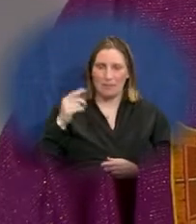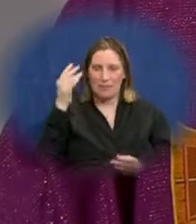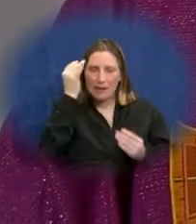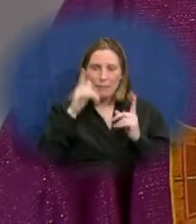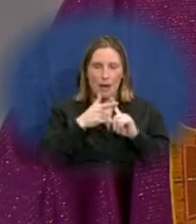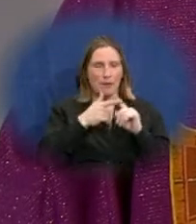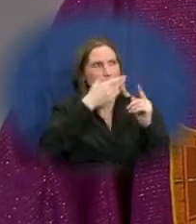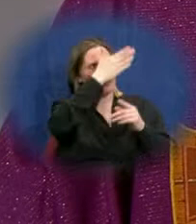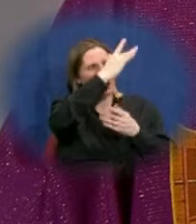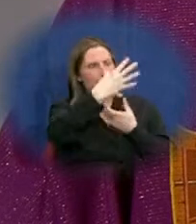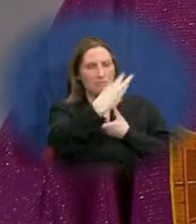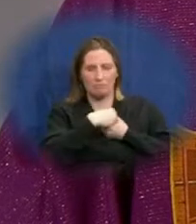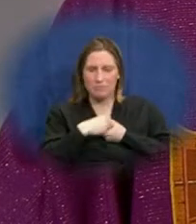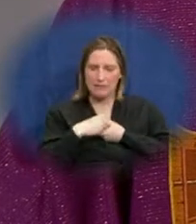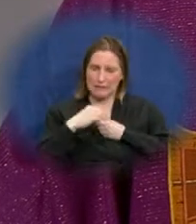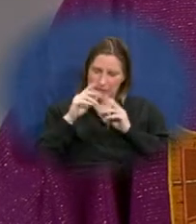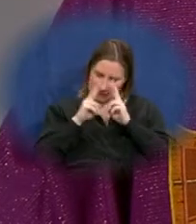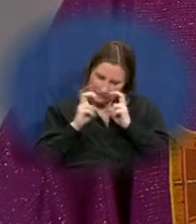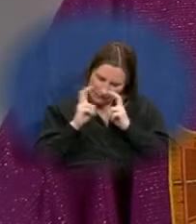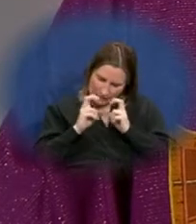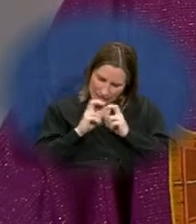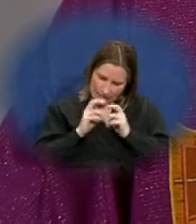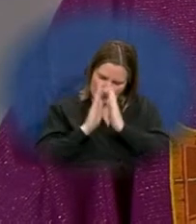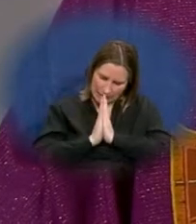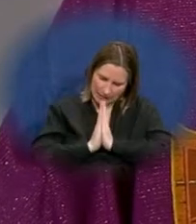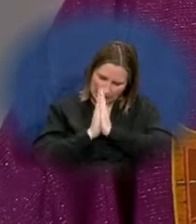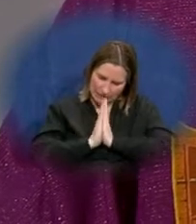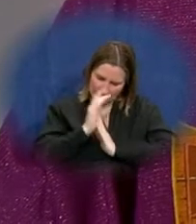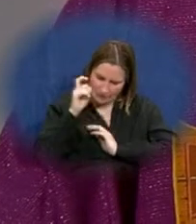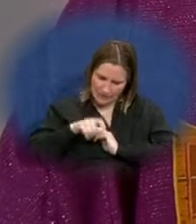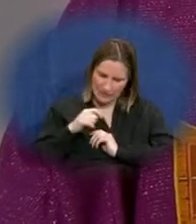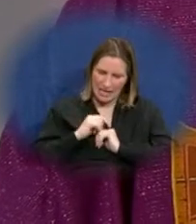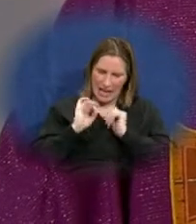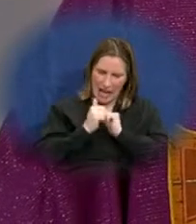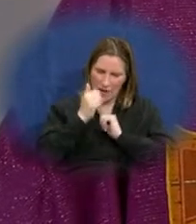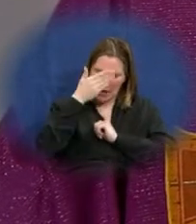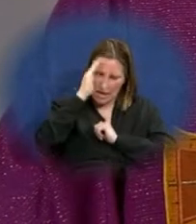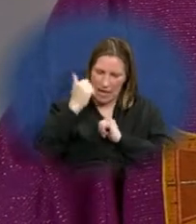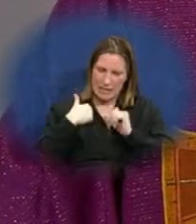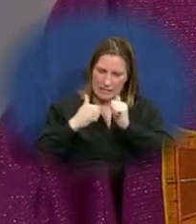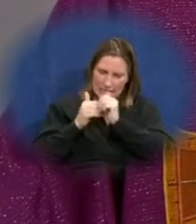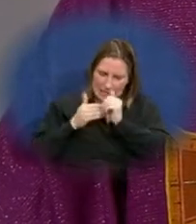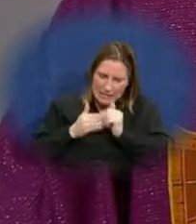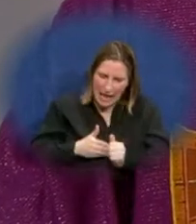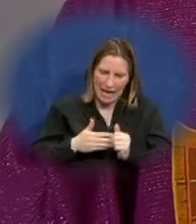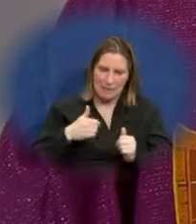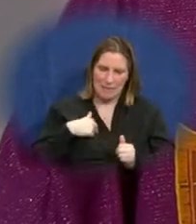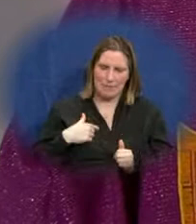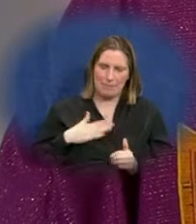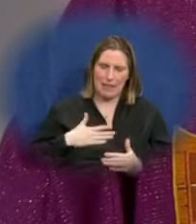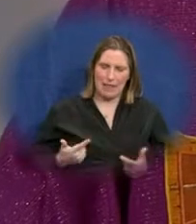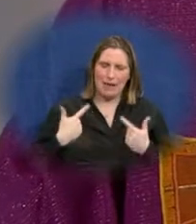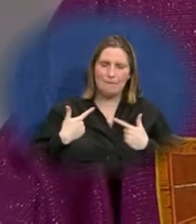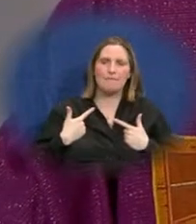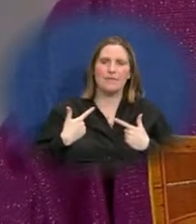of God, to look deeper in a prayerful kind of way for how God continues to guide us. And even in the